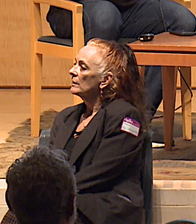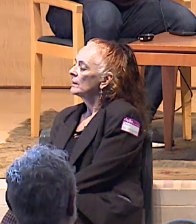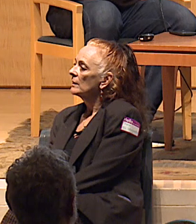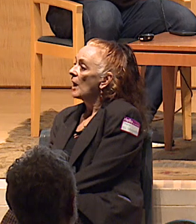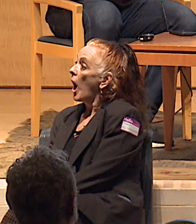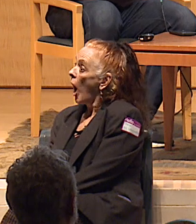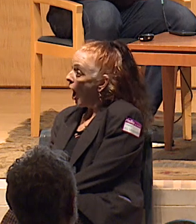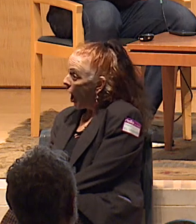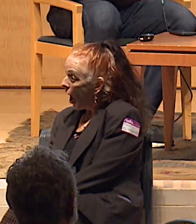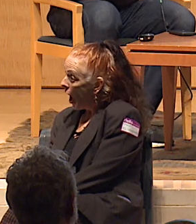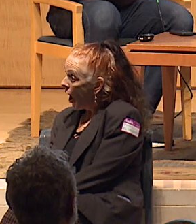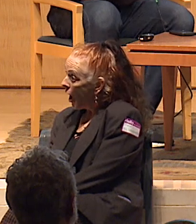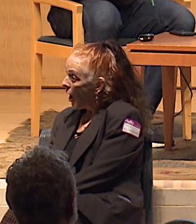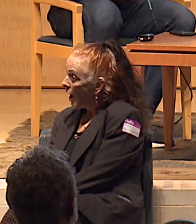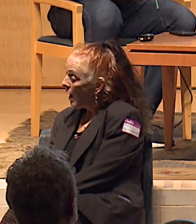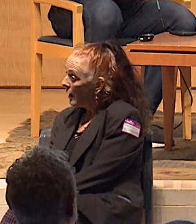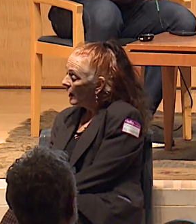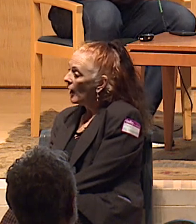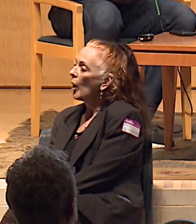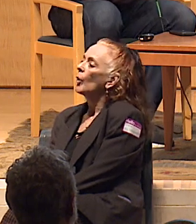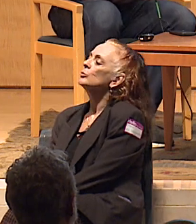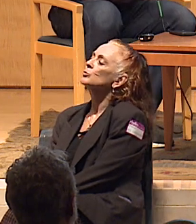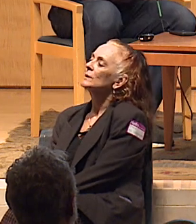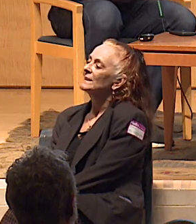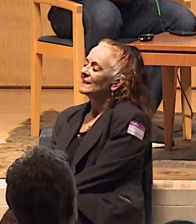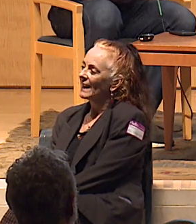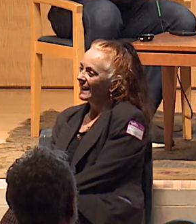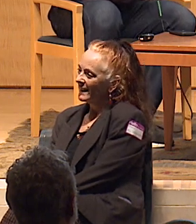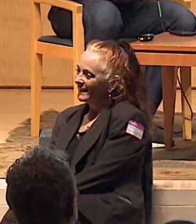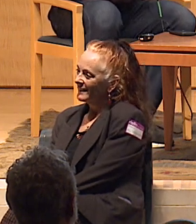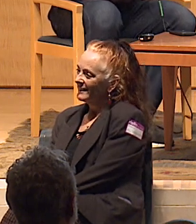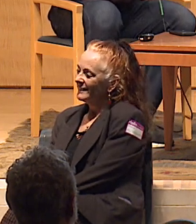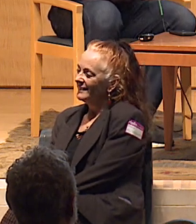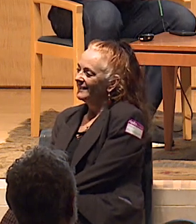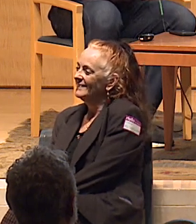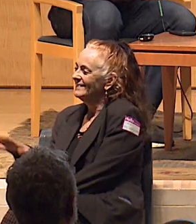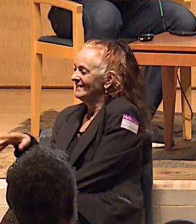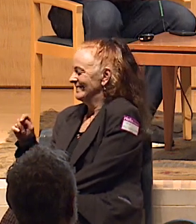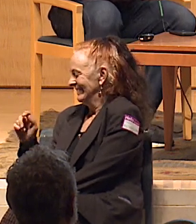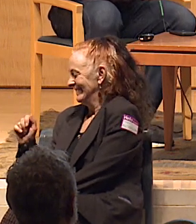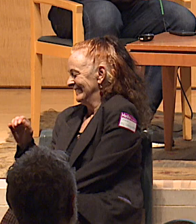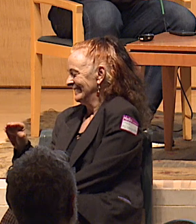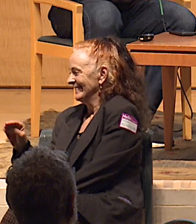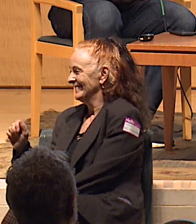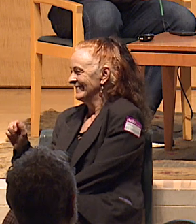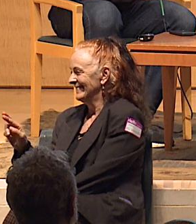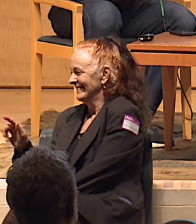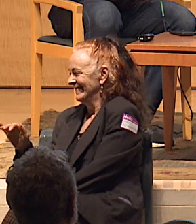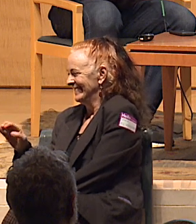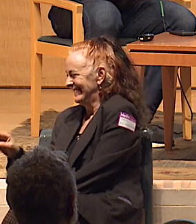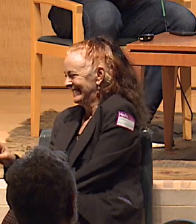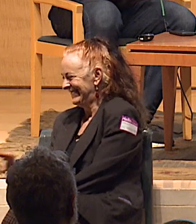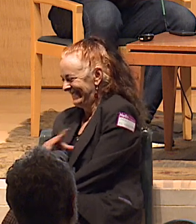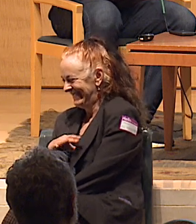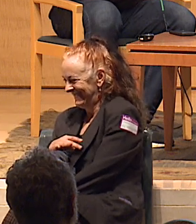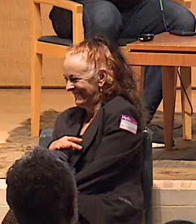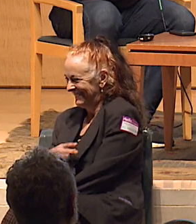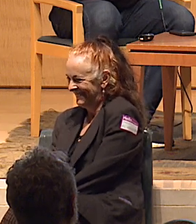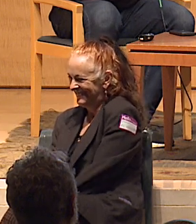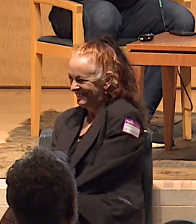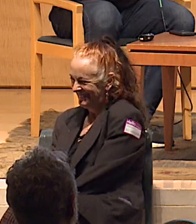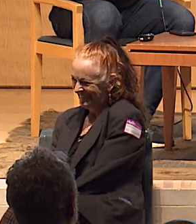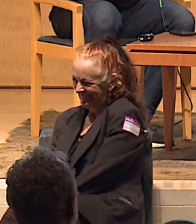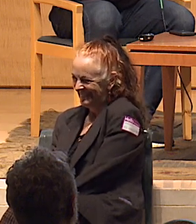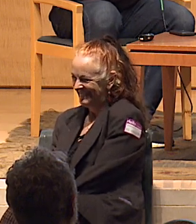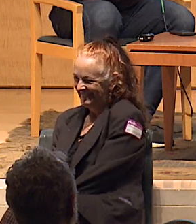Trinidad is next, actually. Hello. Hello. I'm sorry I'm late. Hello, everybody. Hi, Mari. Hello. How are you? We're